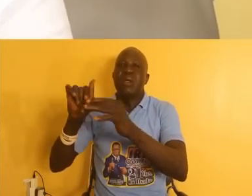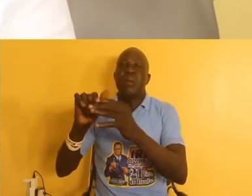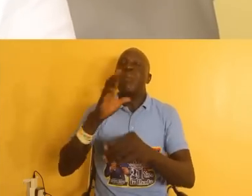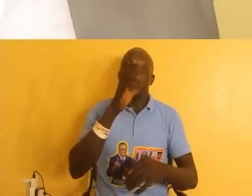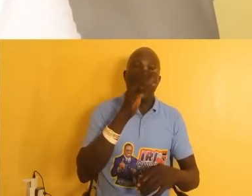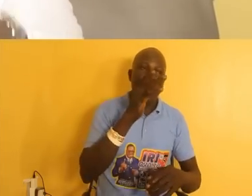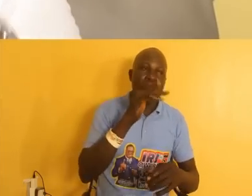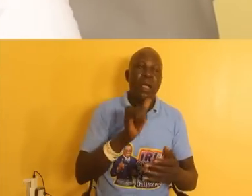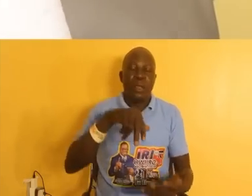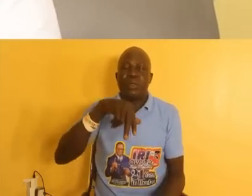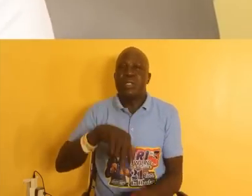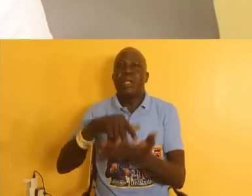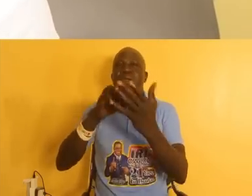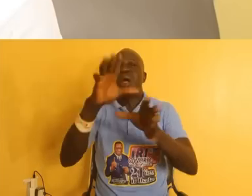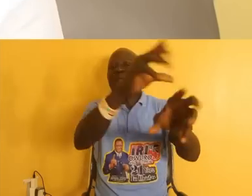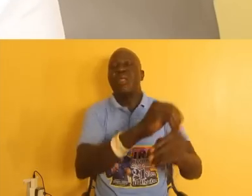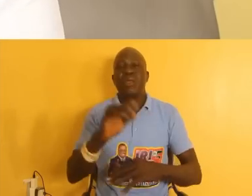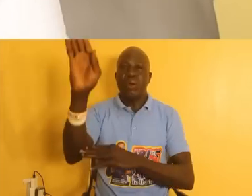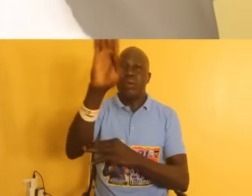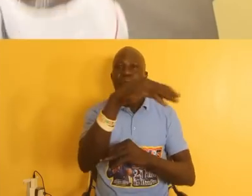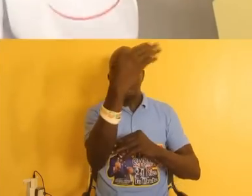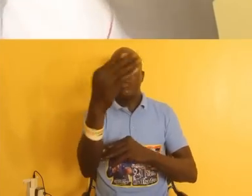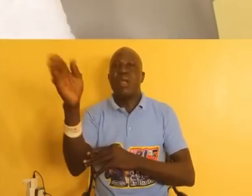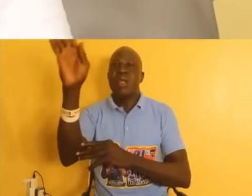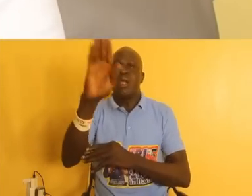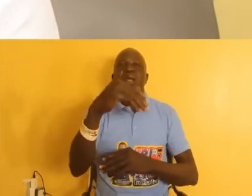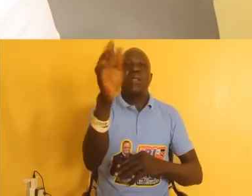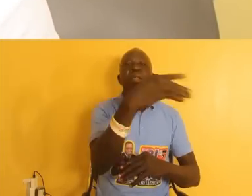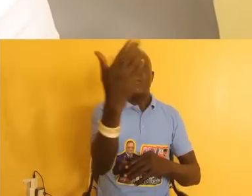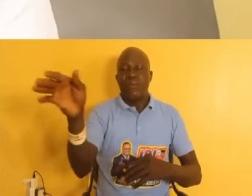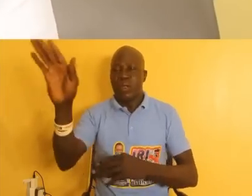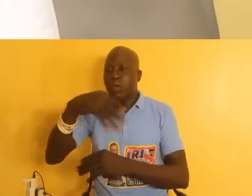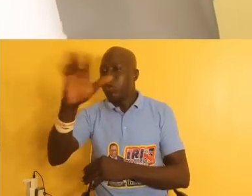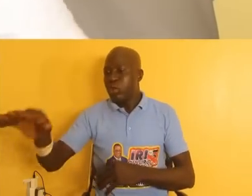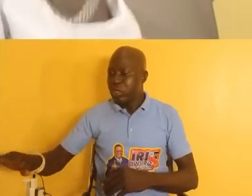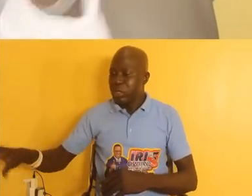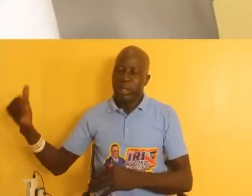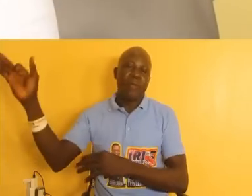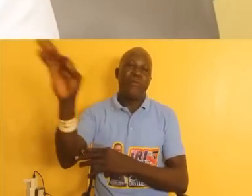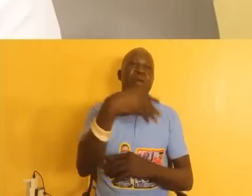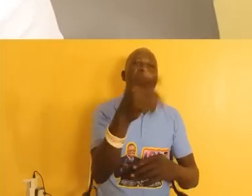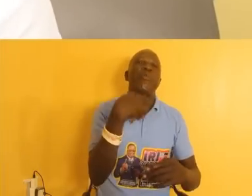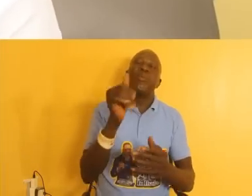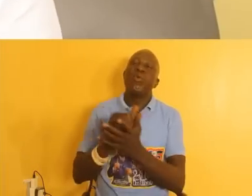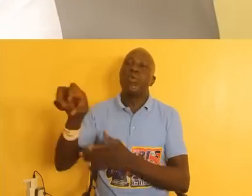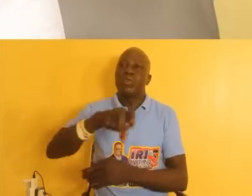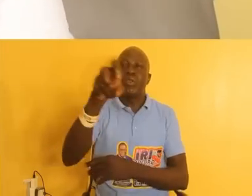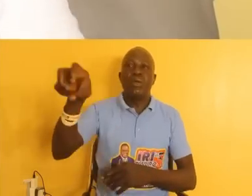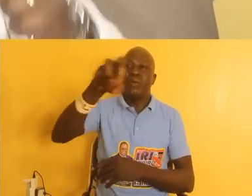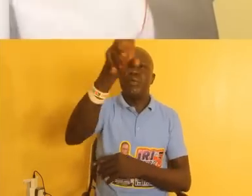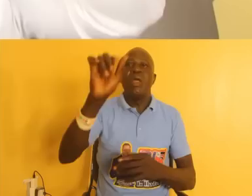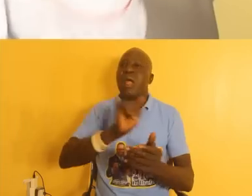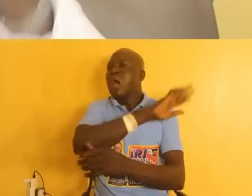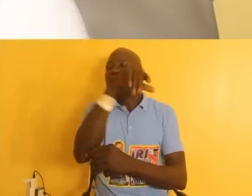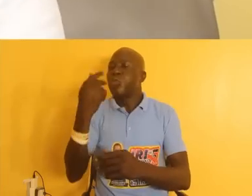Mommy. Mommy. E didi e mu flag yin da. E mu flag omo yin da. Hold your children's flag. Gbogbo e yin ke fe lo si da. All want to travel. Ati